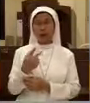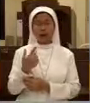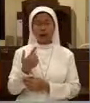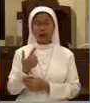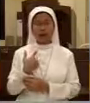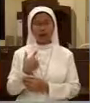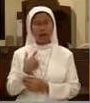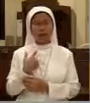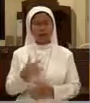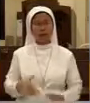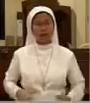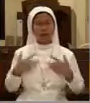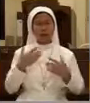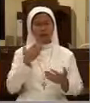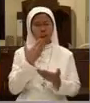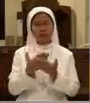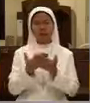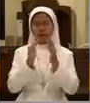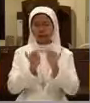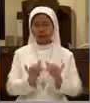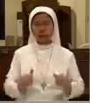his disciples.